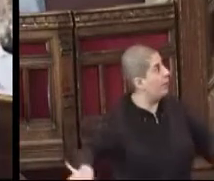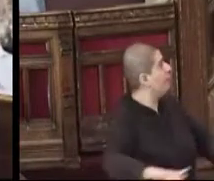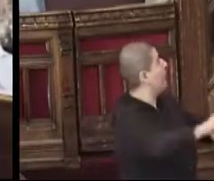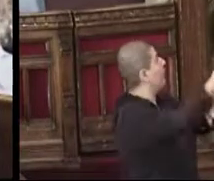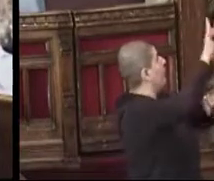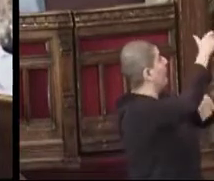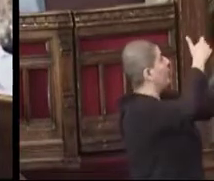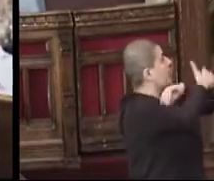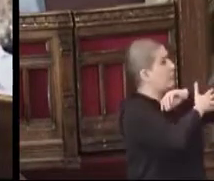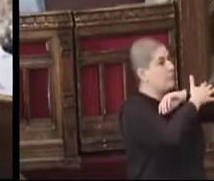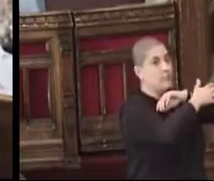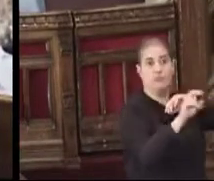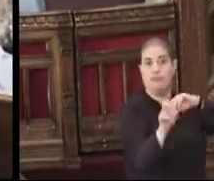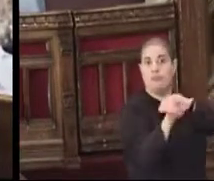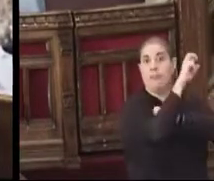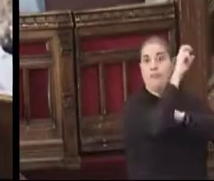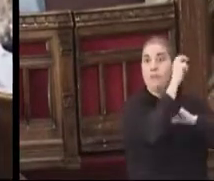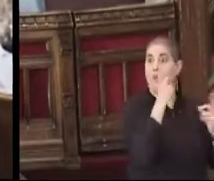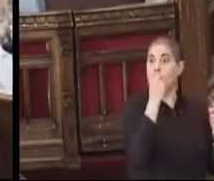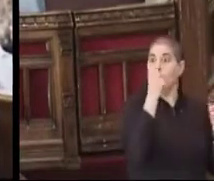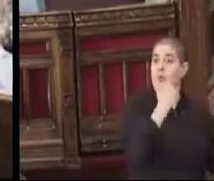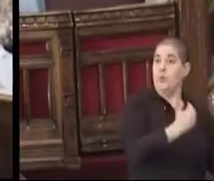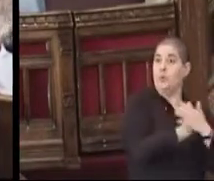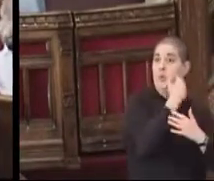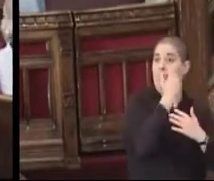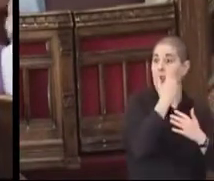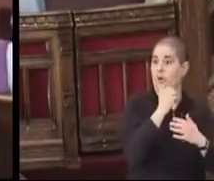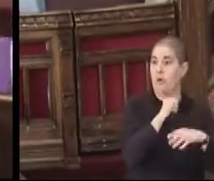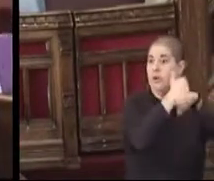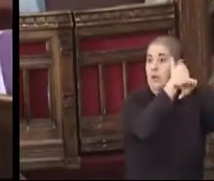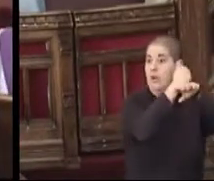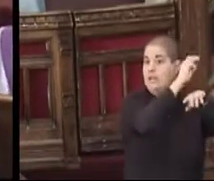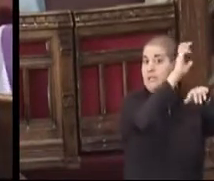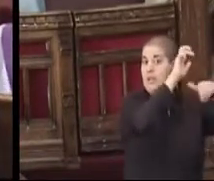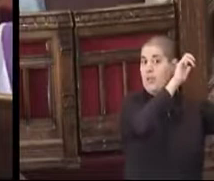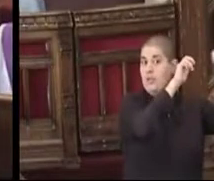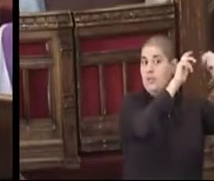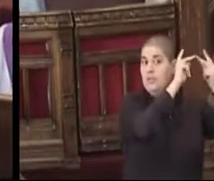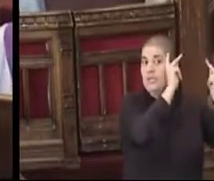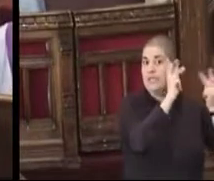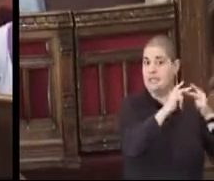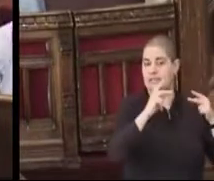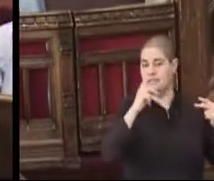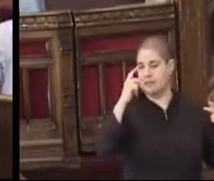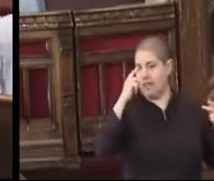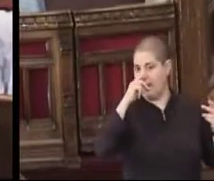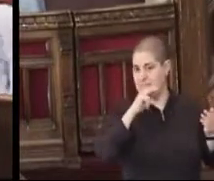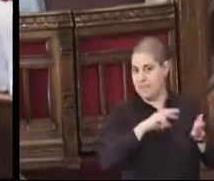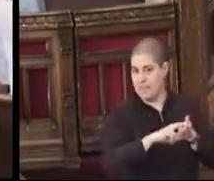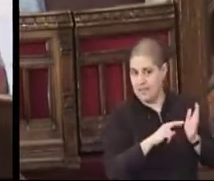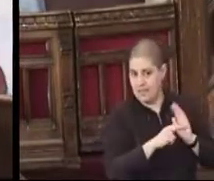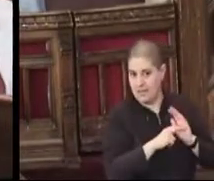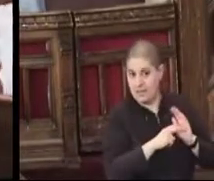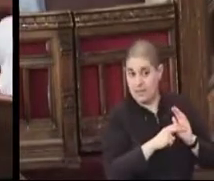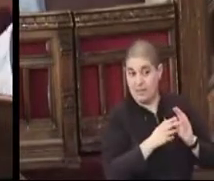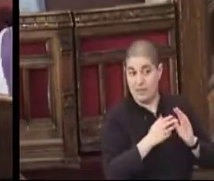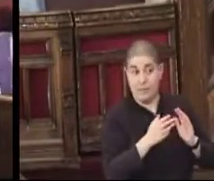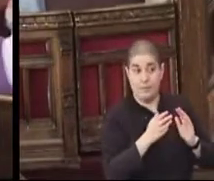some trip to do something new or start an MCC somewhere else. But maybe some of you